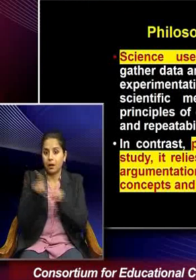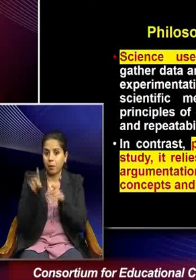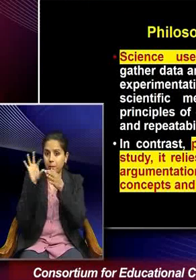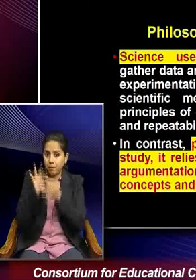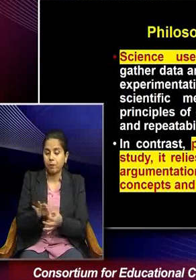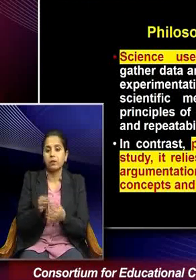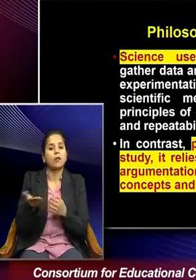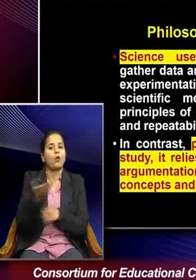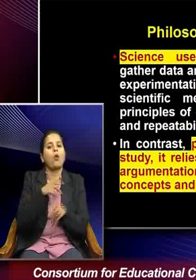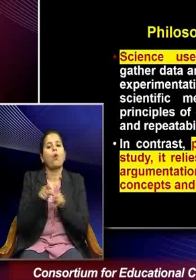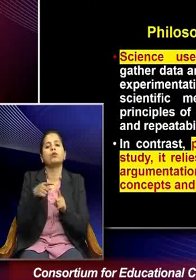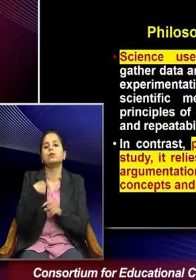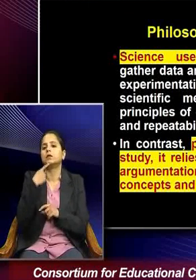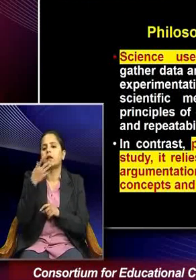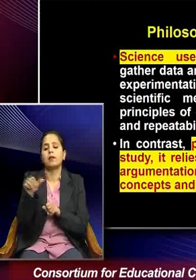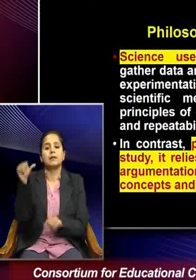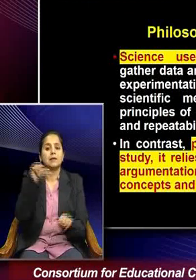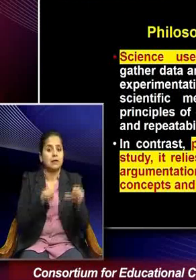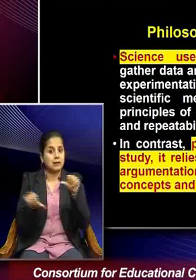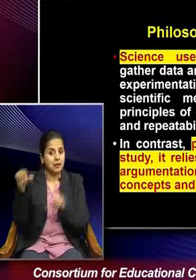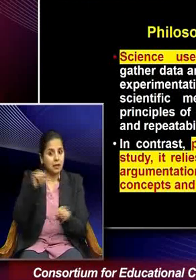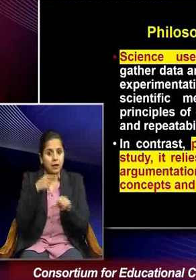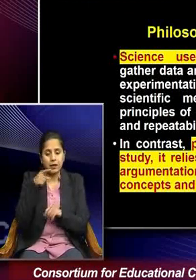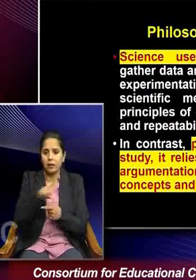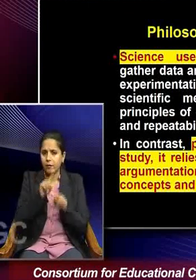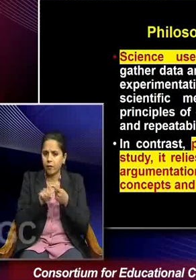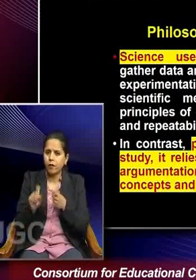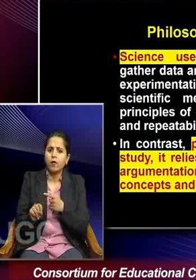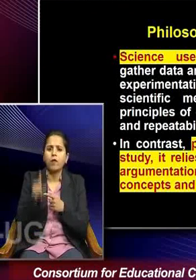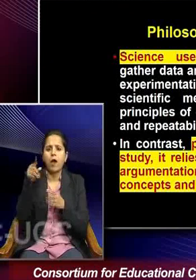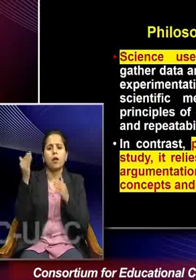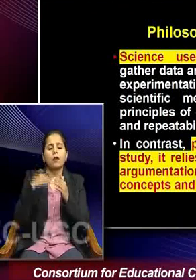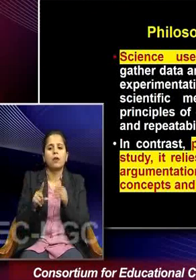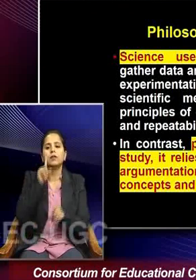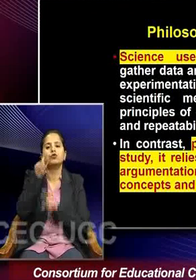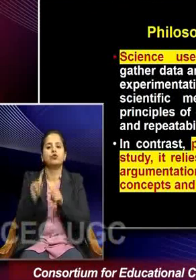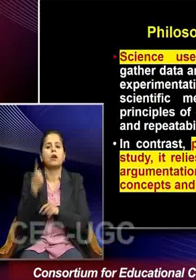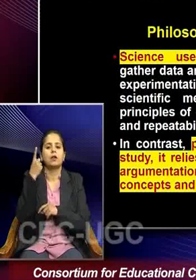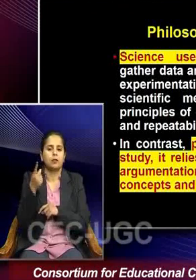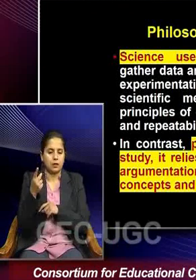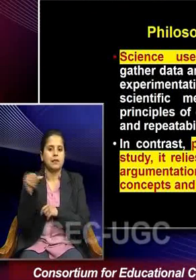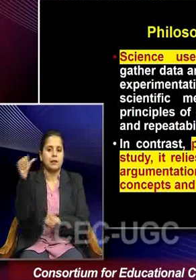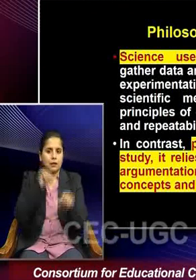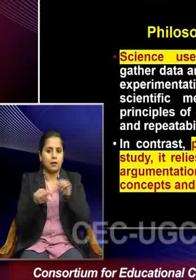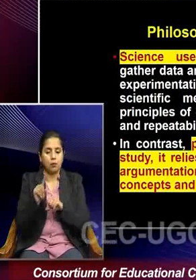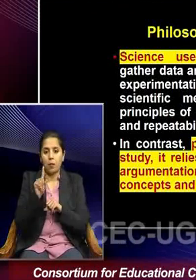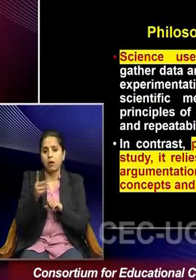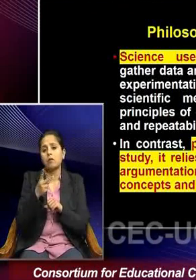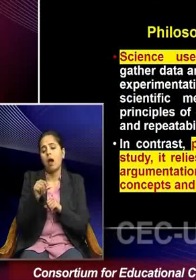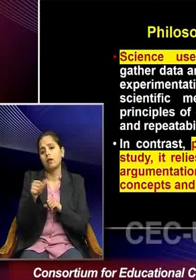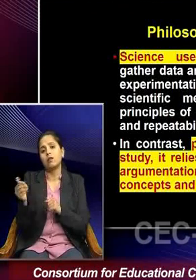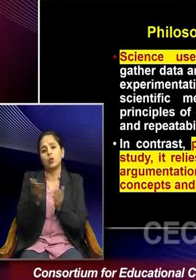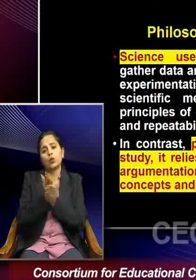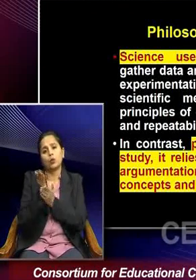we also say that science is the first order inquiry. Okay, though there are various